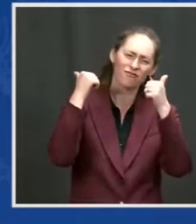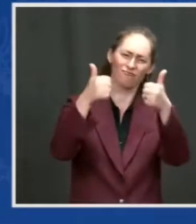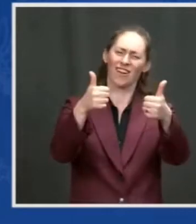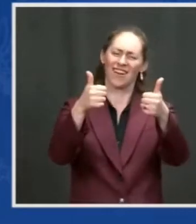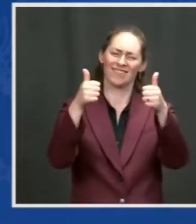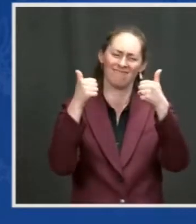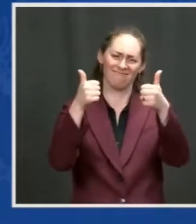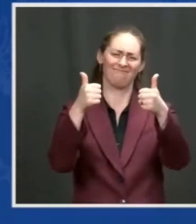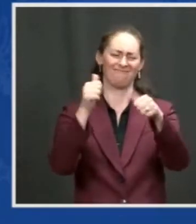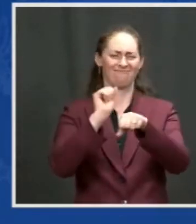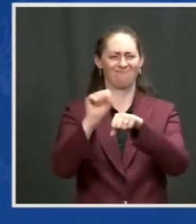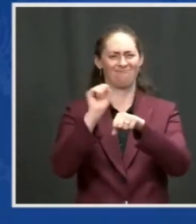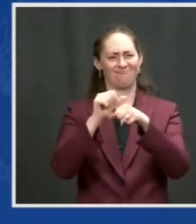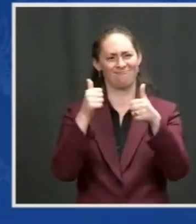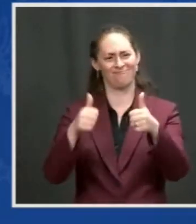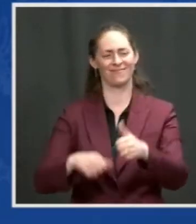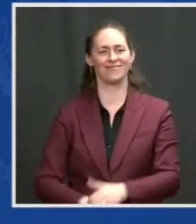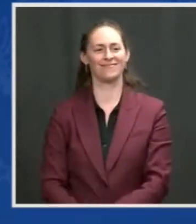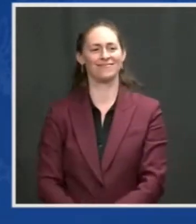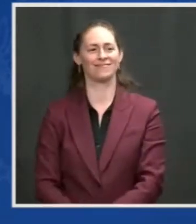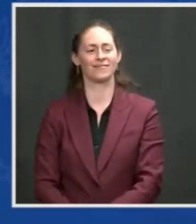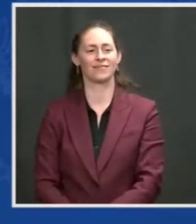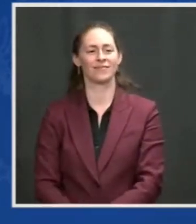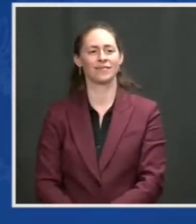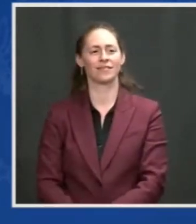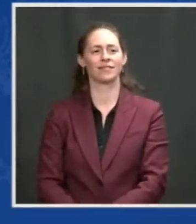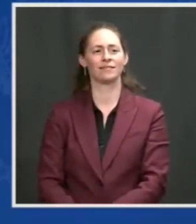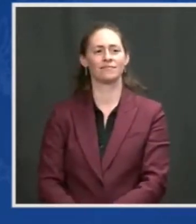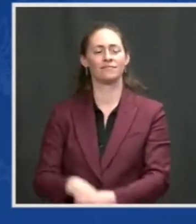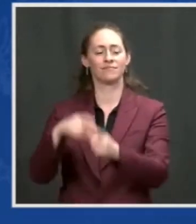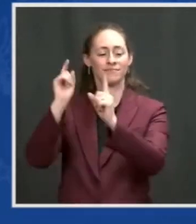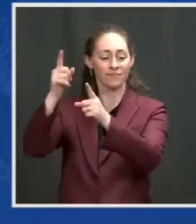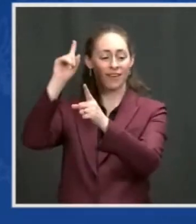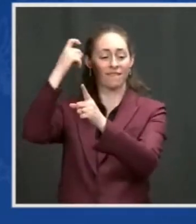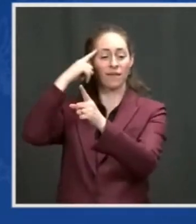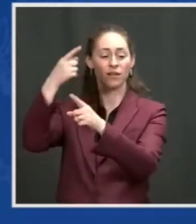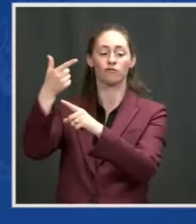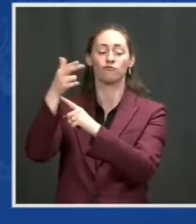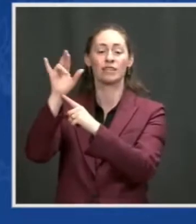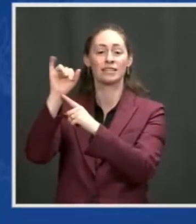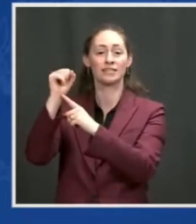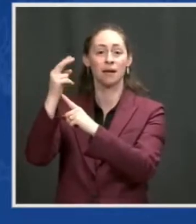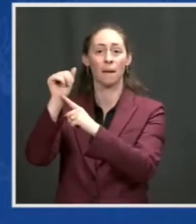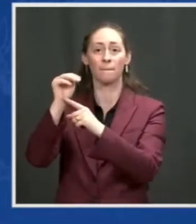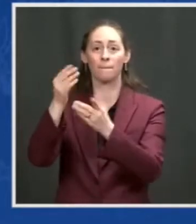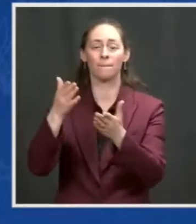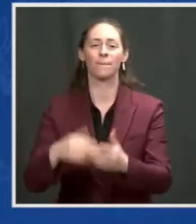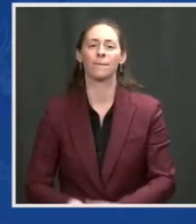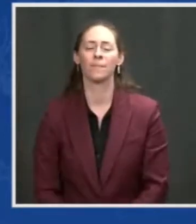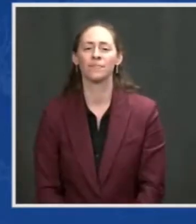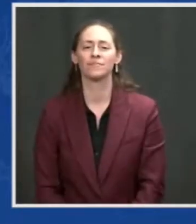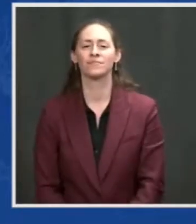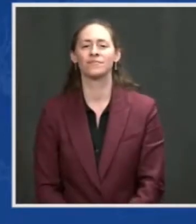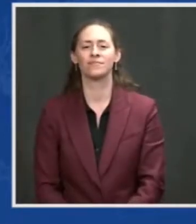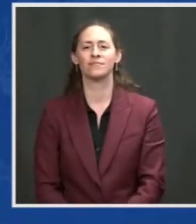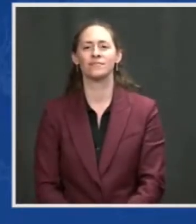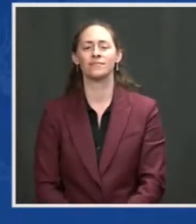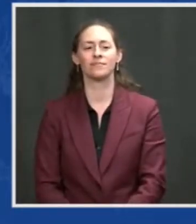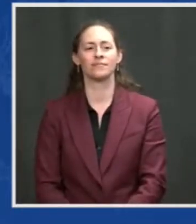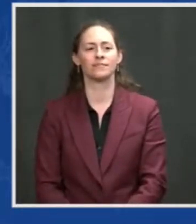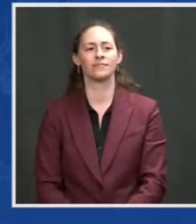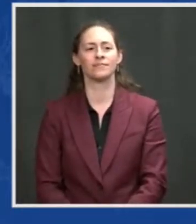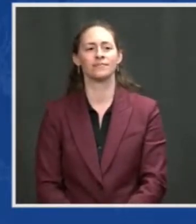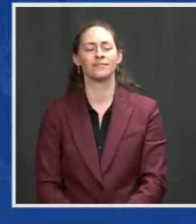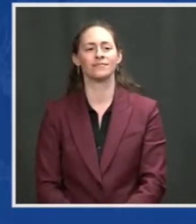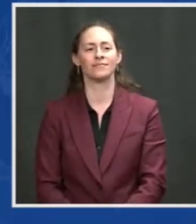Governor Lujan Grisham. What about New Mexico? How are you doing out there? No, we, as my good friend and